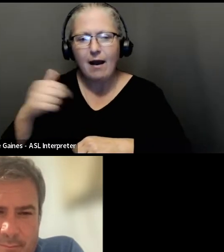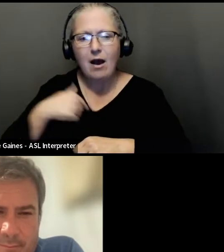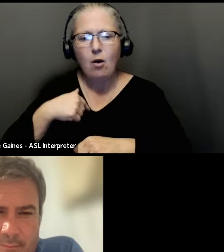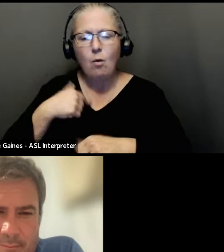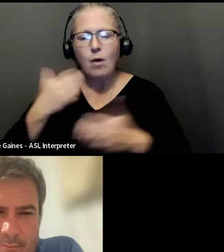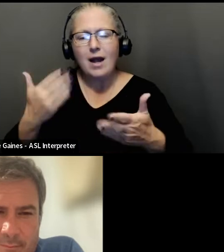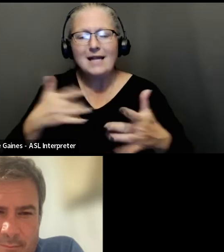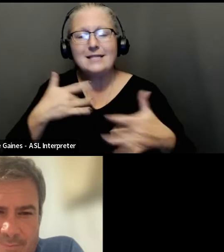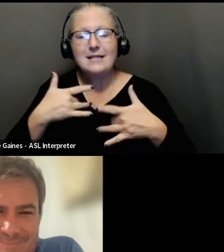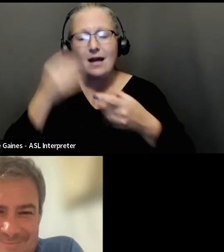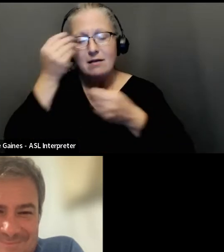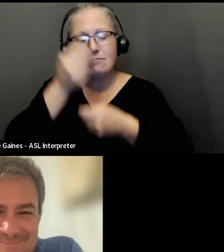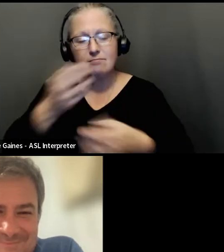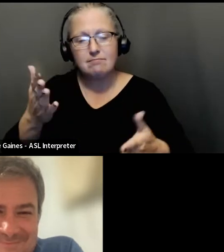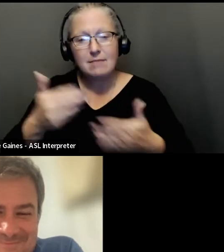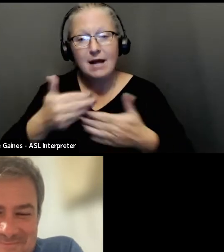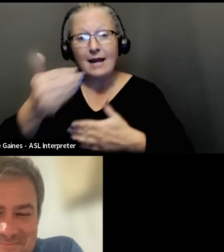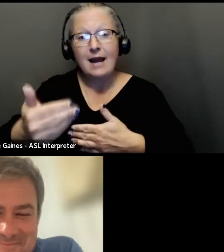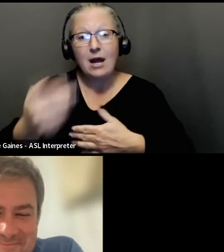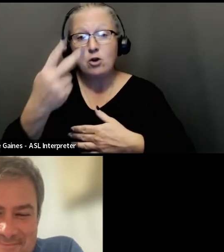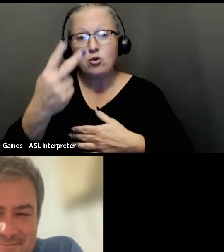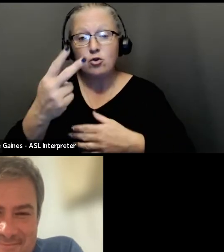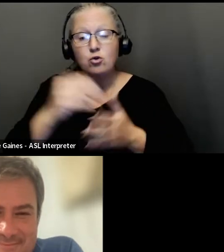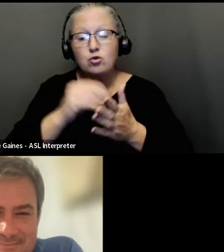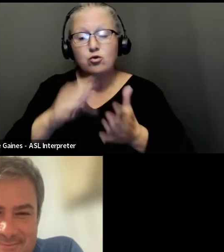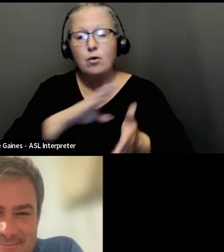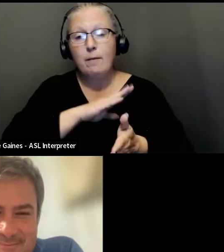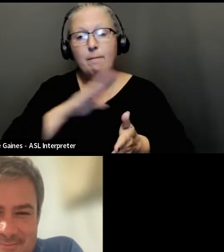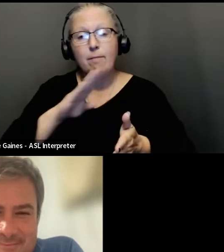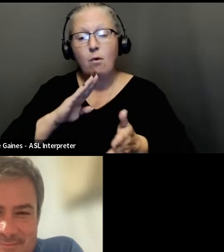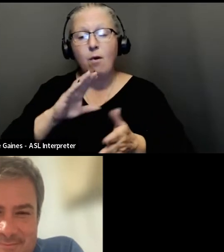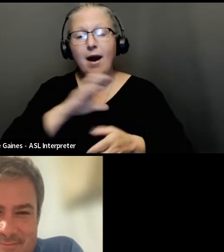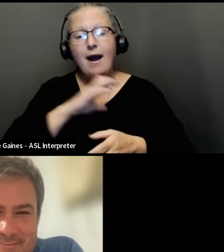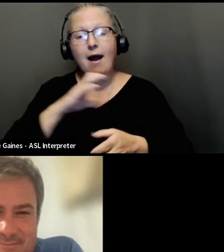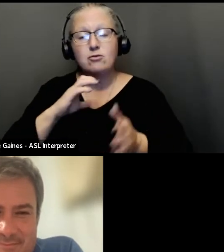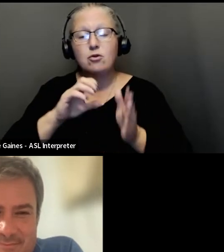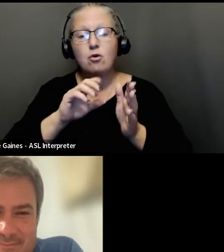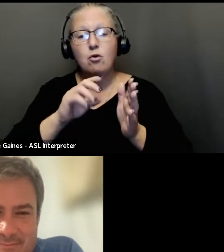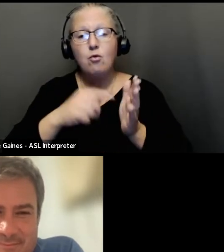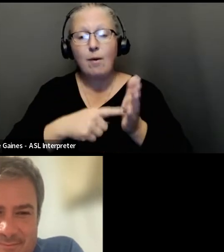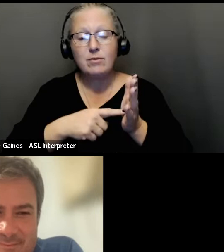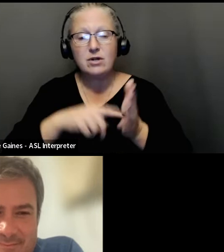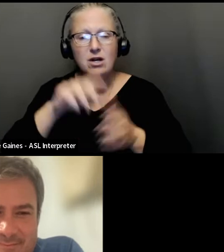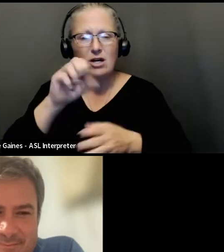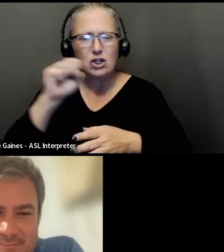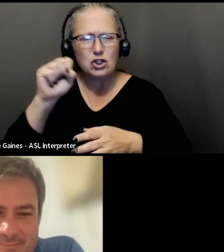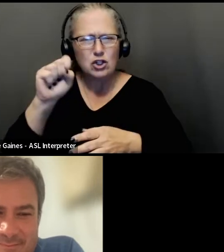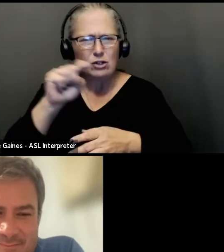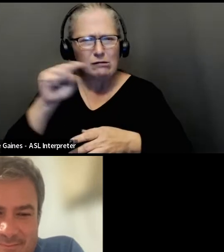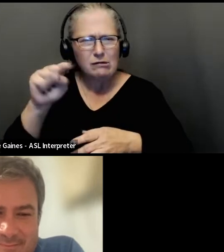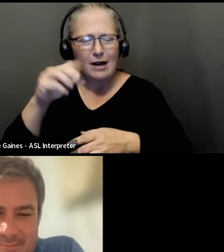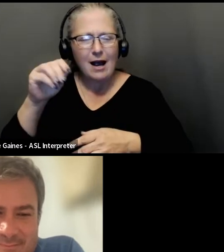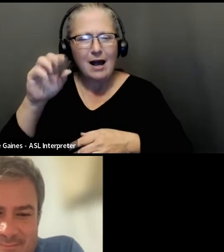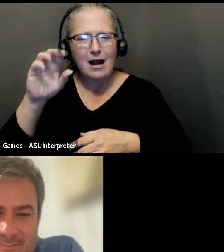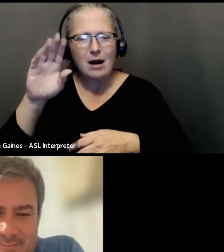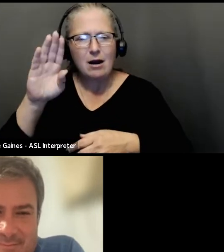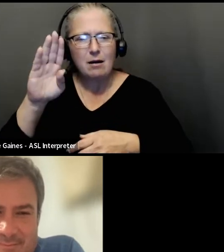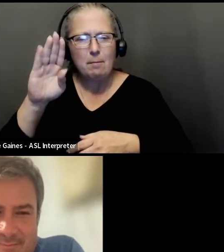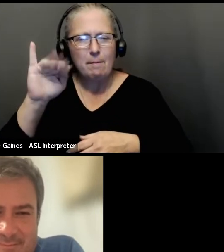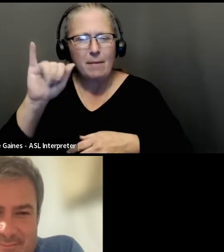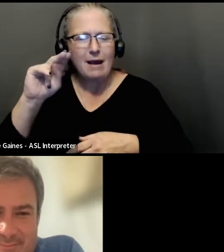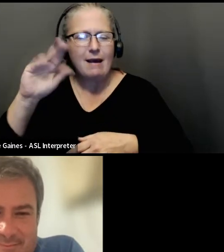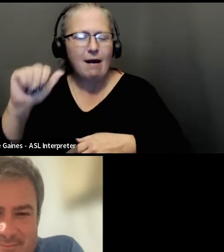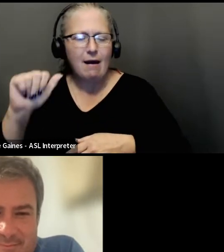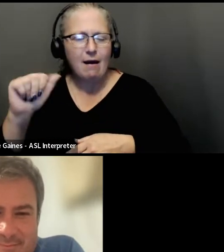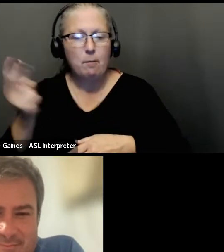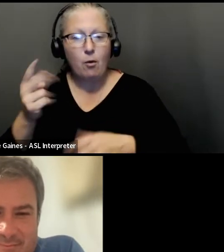tell you about our next two student board council representatives, Zuring Cheng and Bianca May Santos, who was just here. They